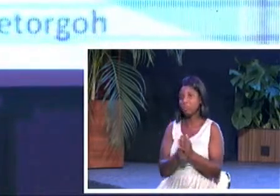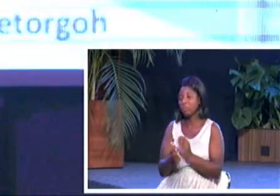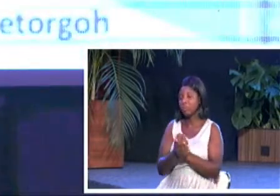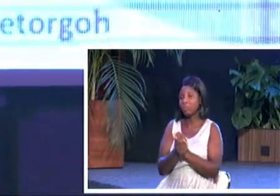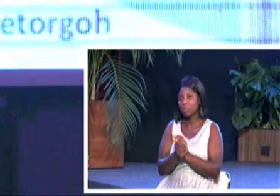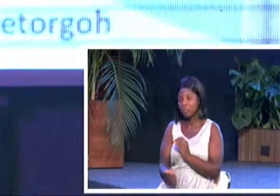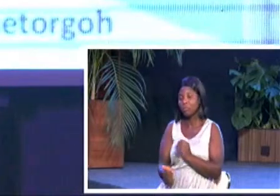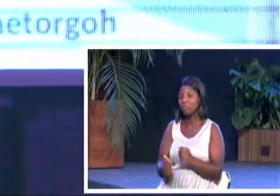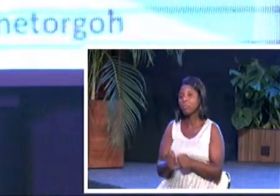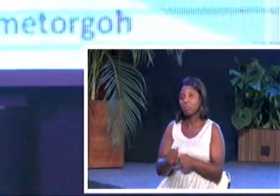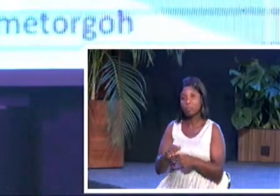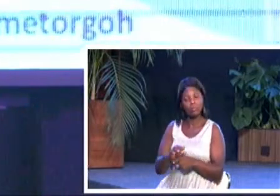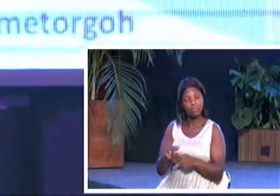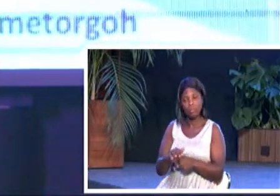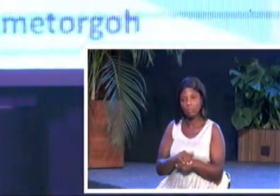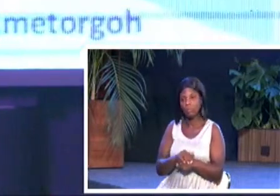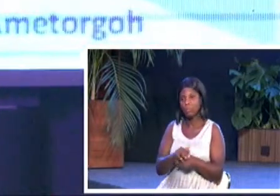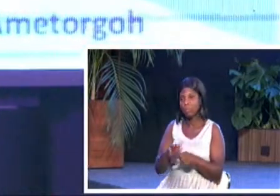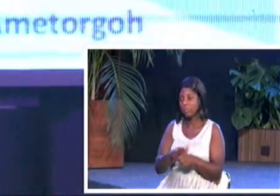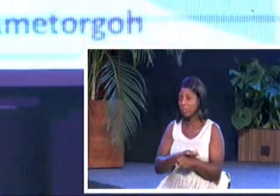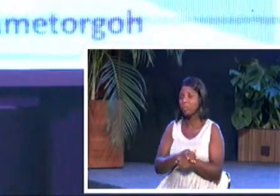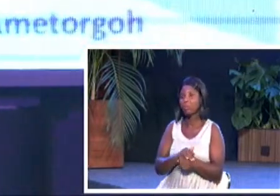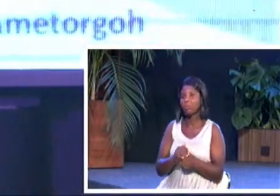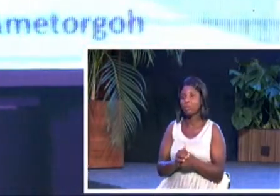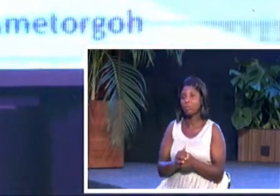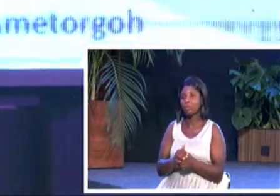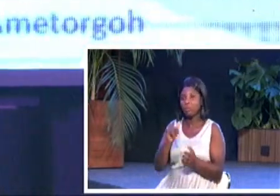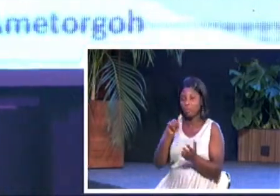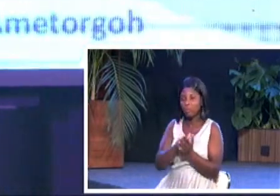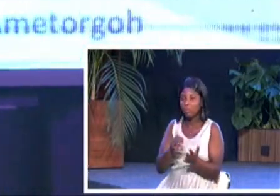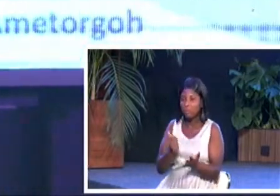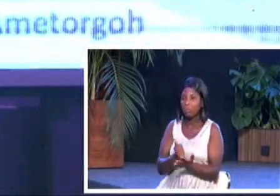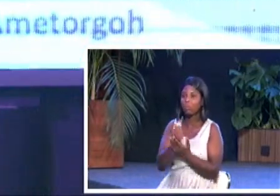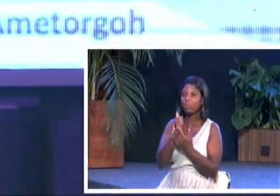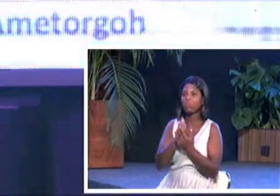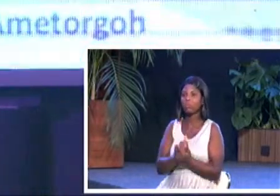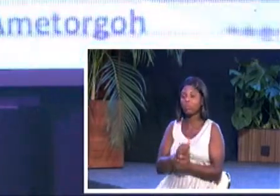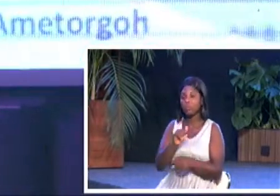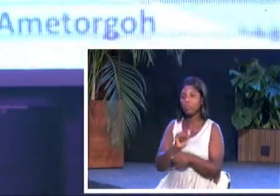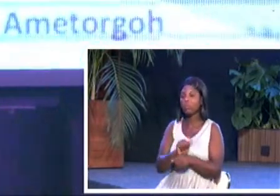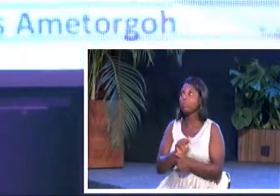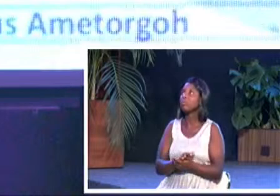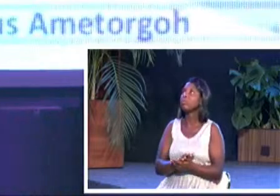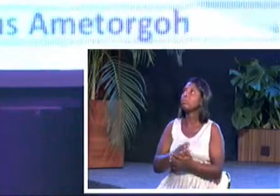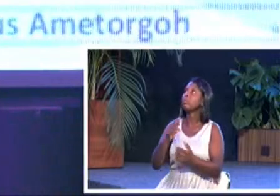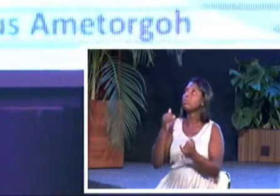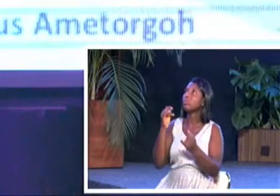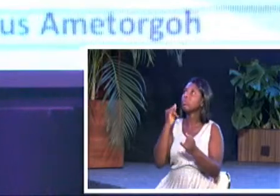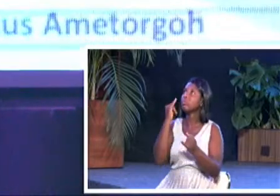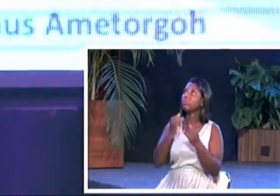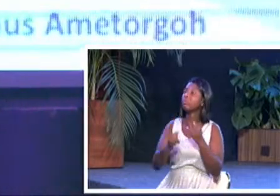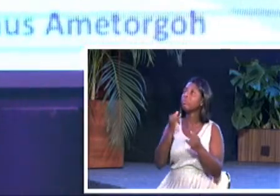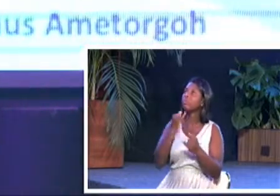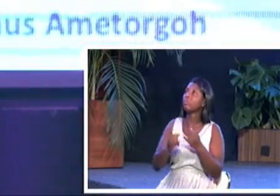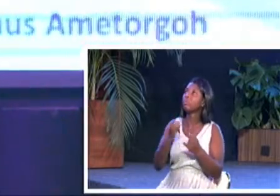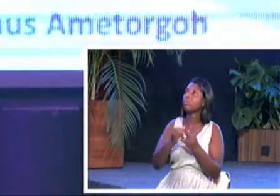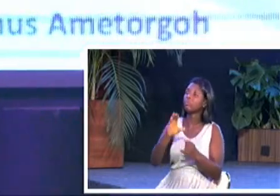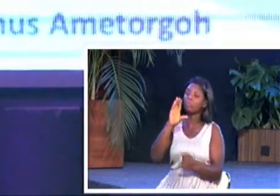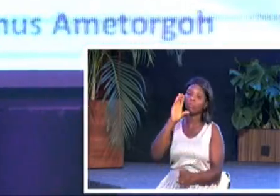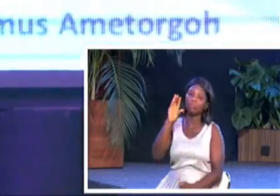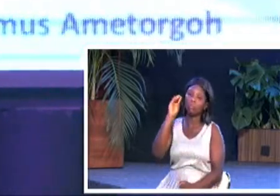space. Then we have configuration, last but not the least. So the